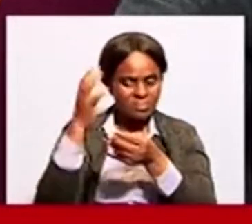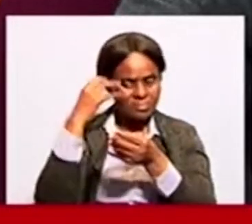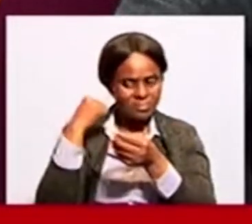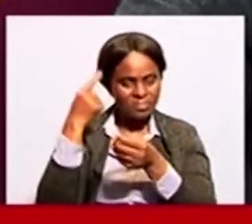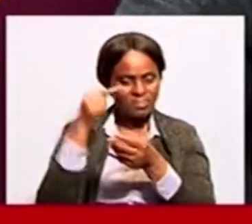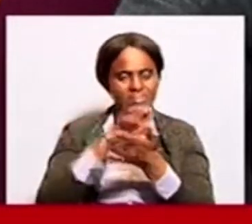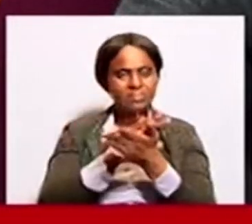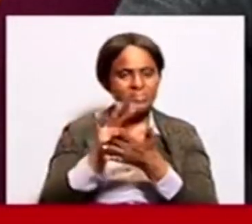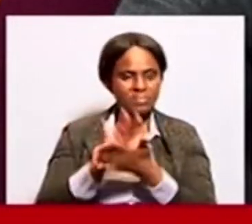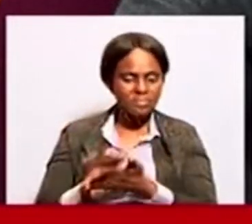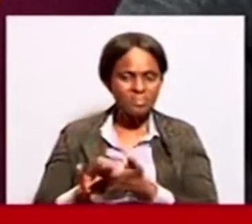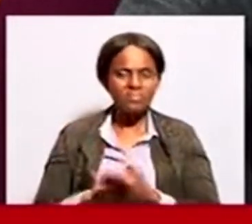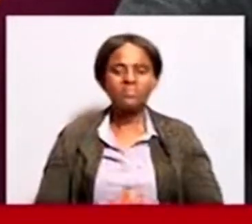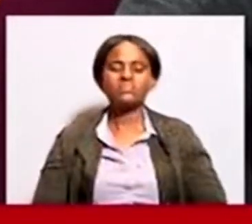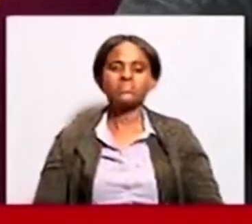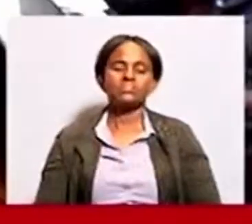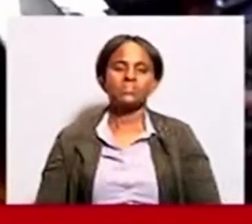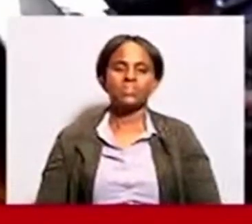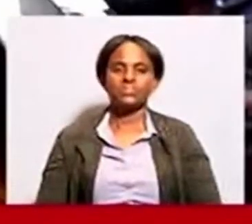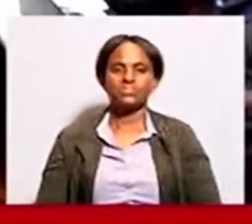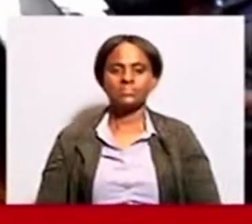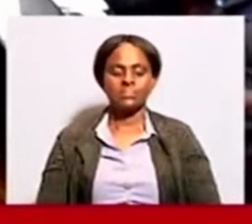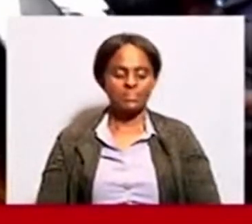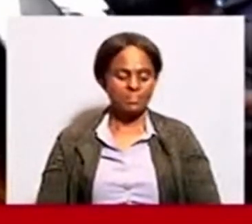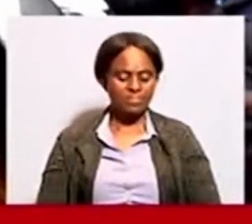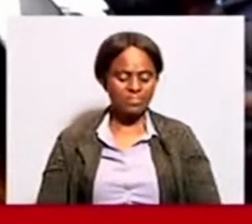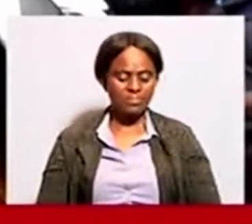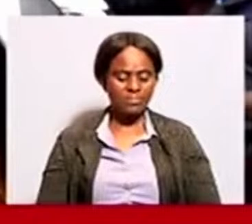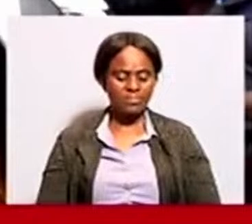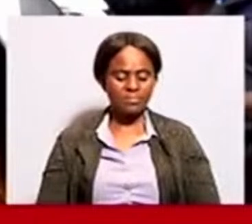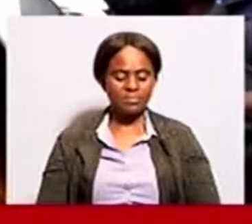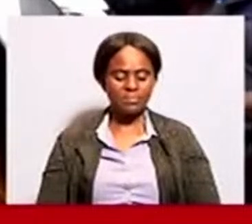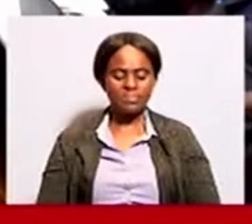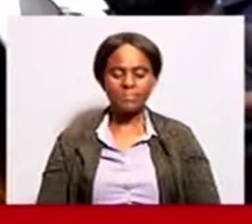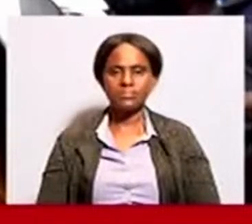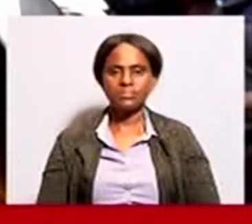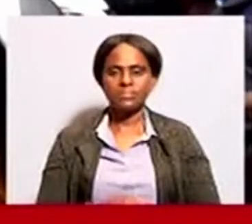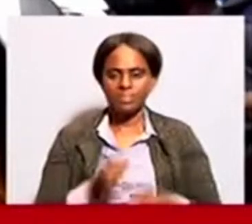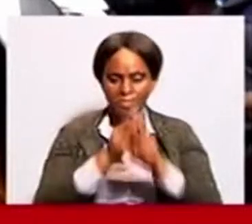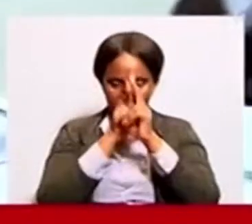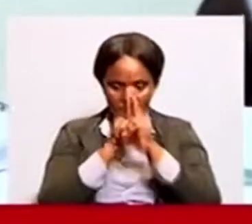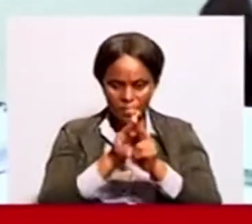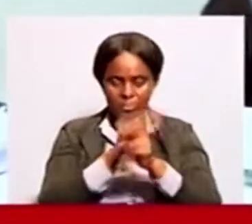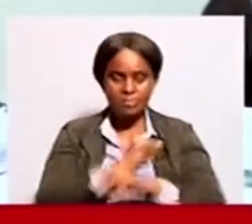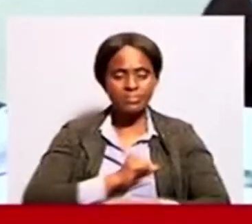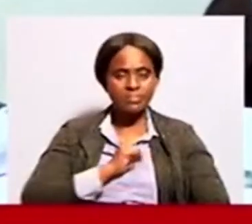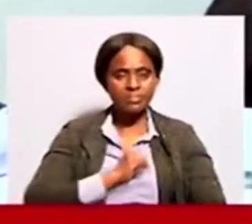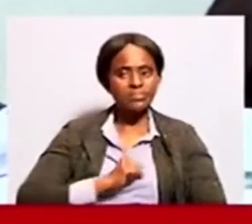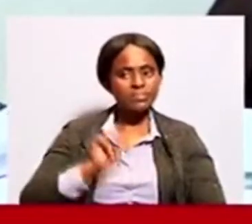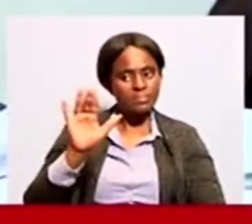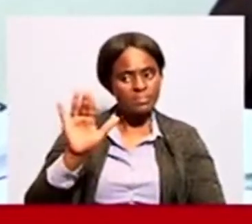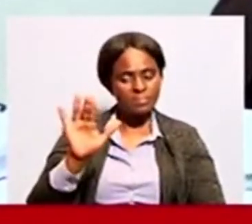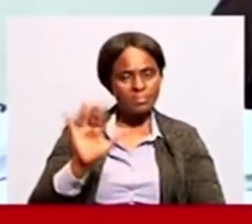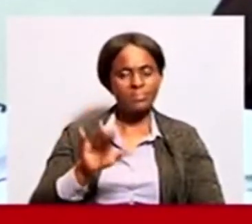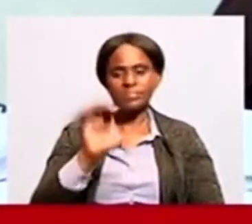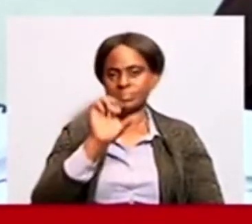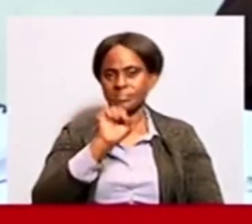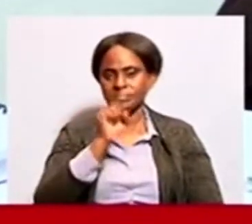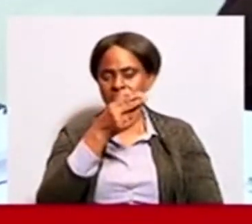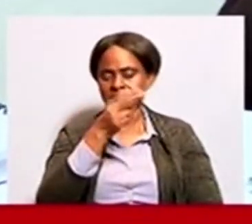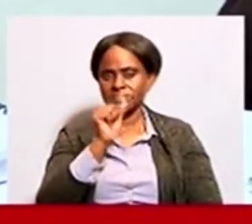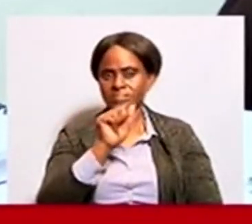clearance. Honorable, I'm sorry, Honorable. I'll come back to you. Yes, Honorable Secretary.